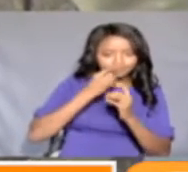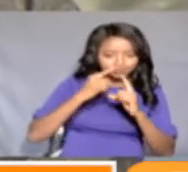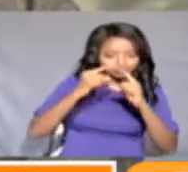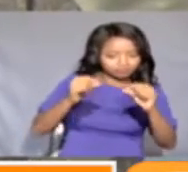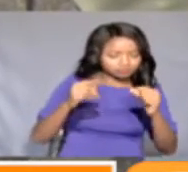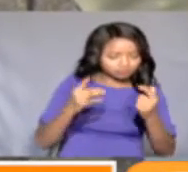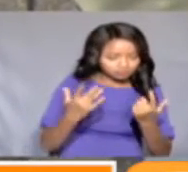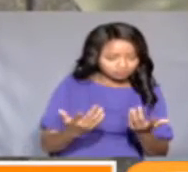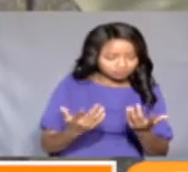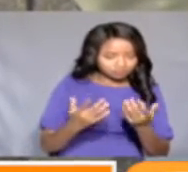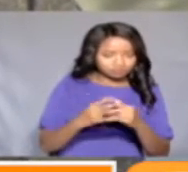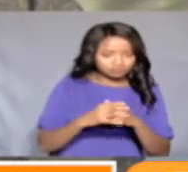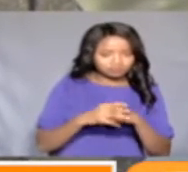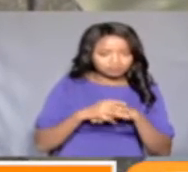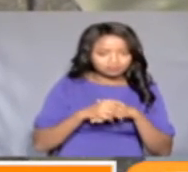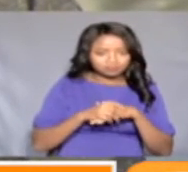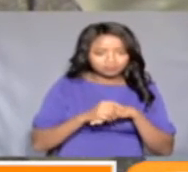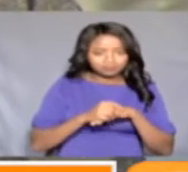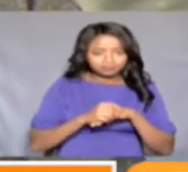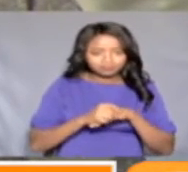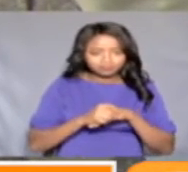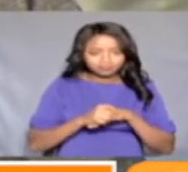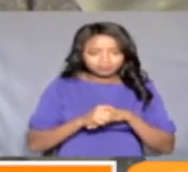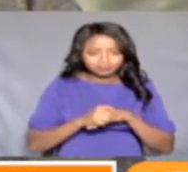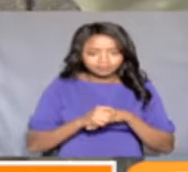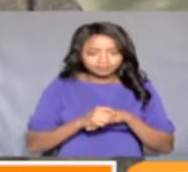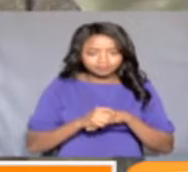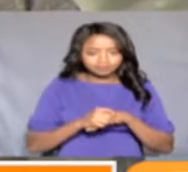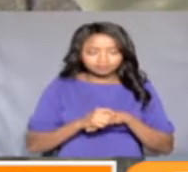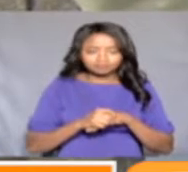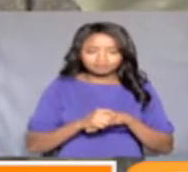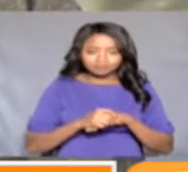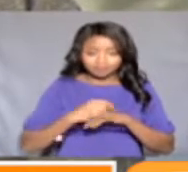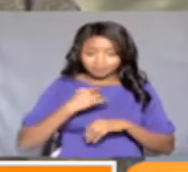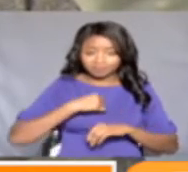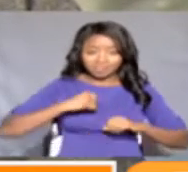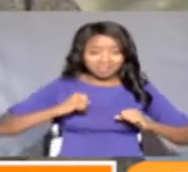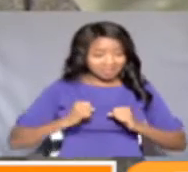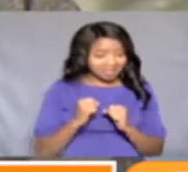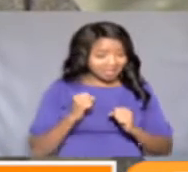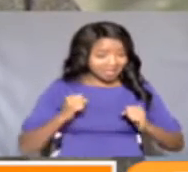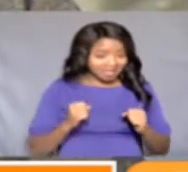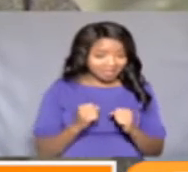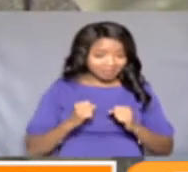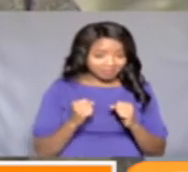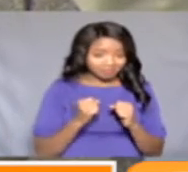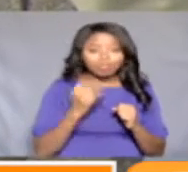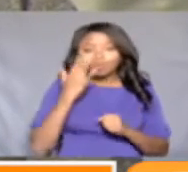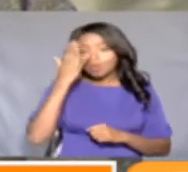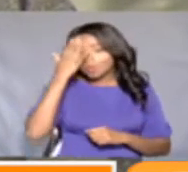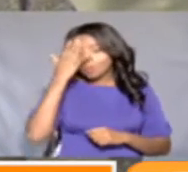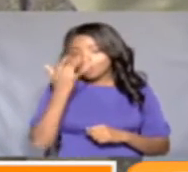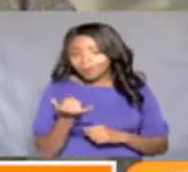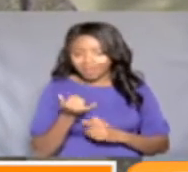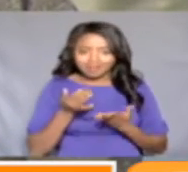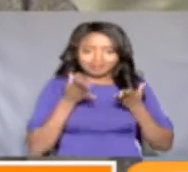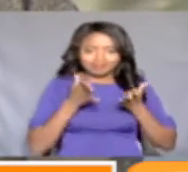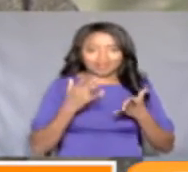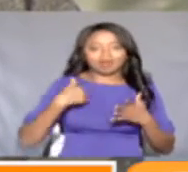statement. You know, I am glad today we are talking about medicinal plants, herbal